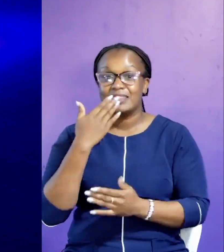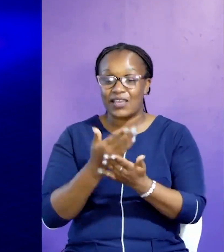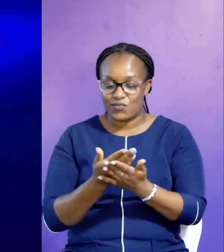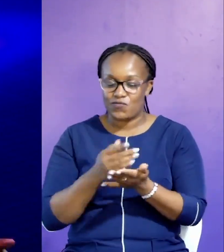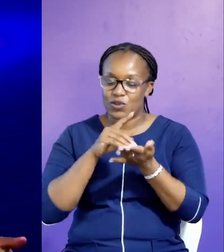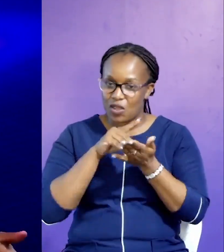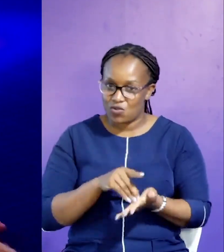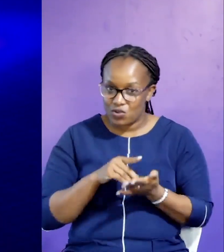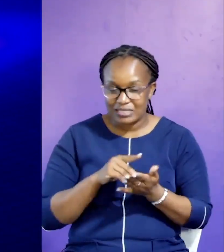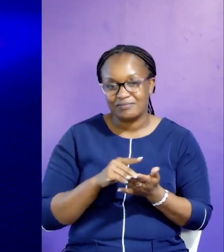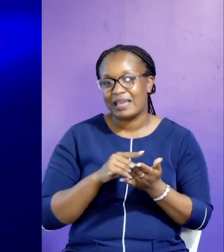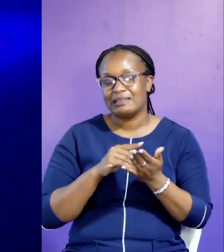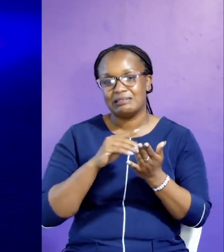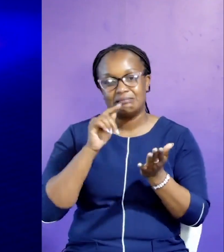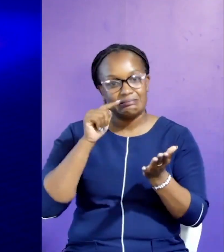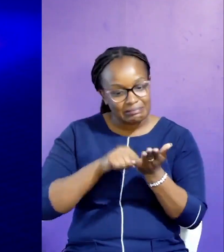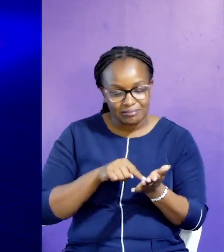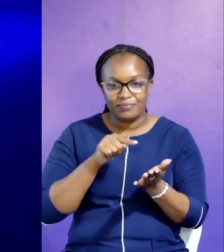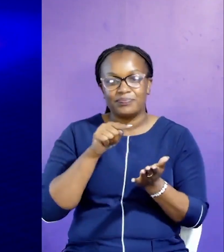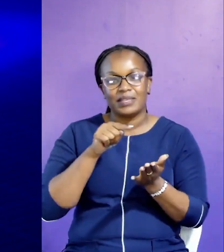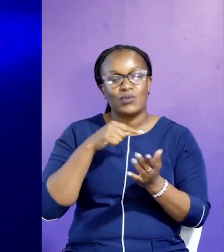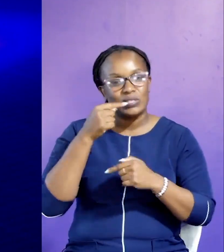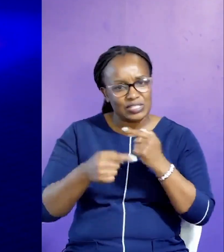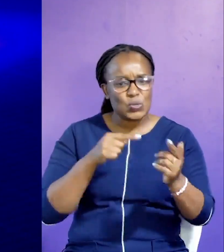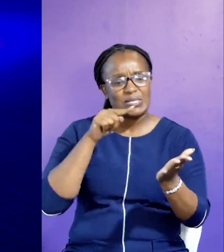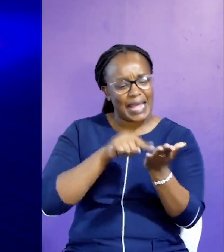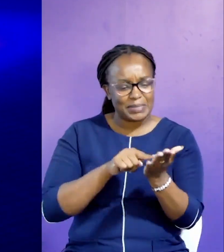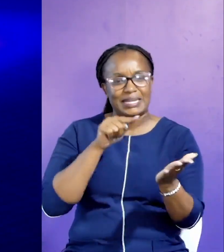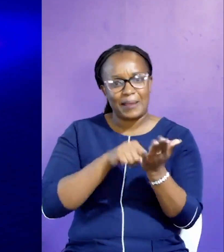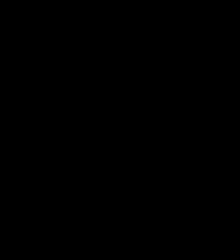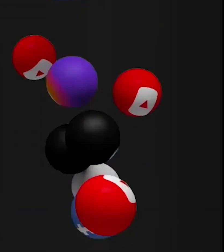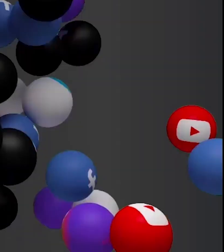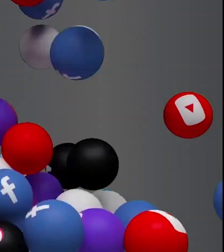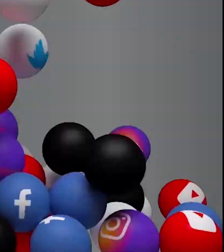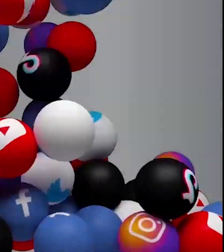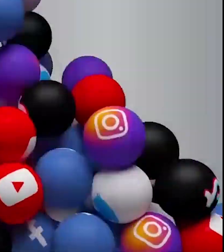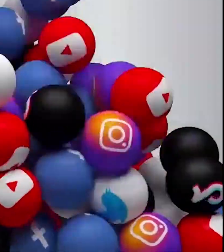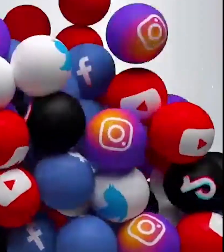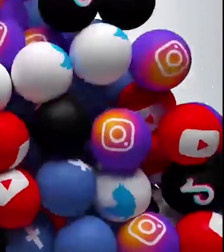way venye tulianzia. Continue subscribing, continue telling us what you